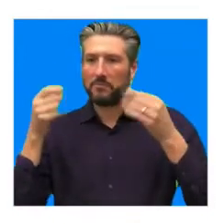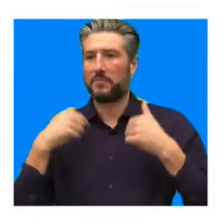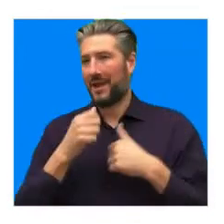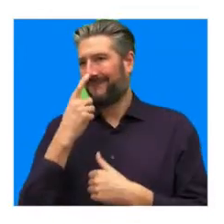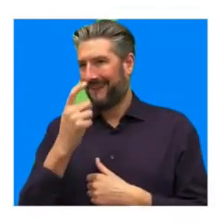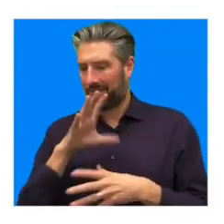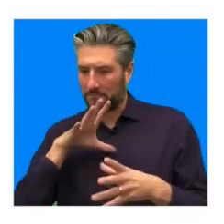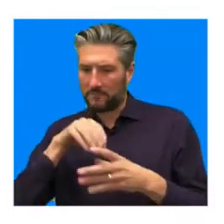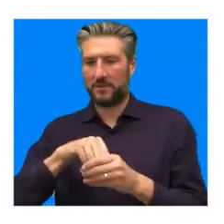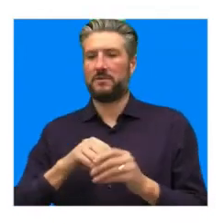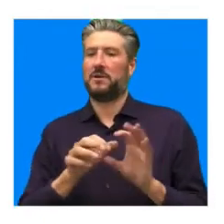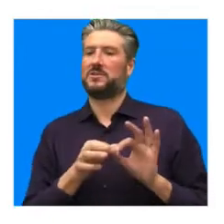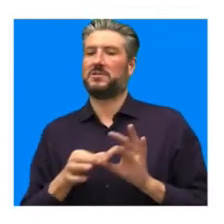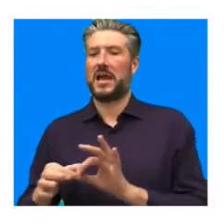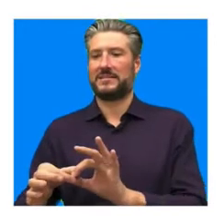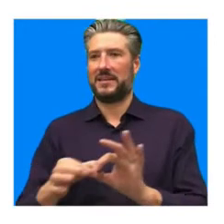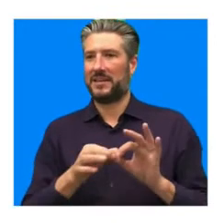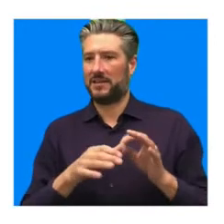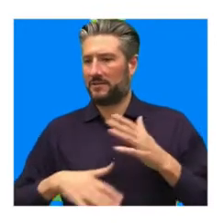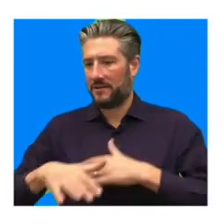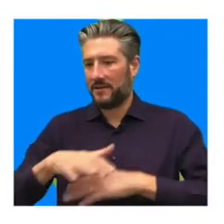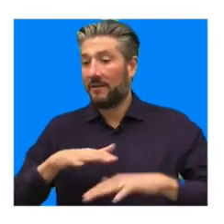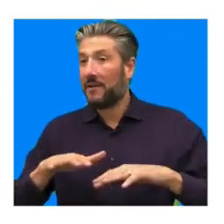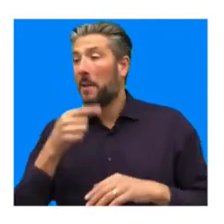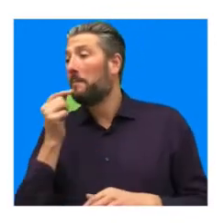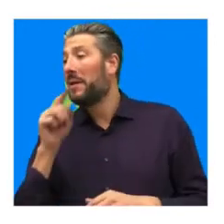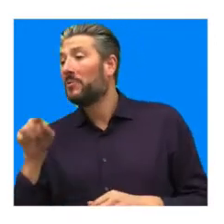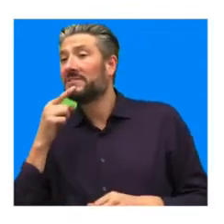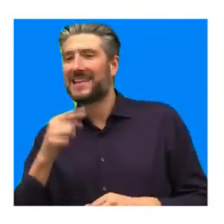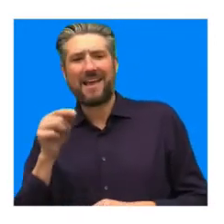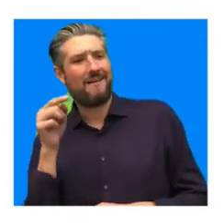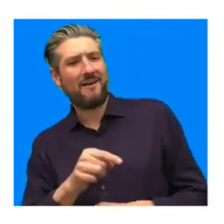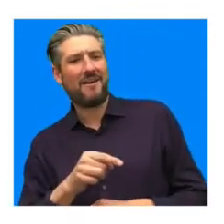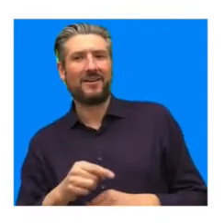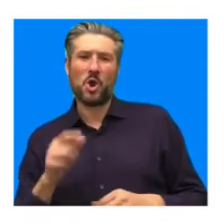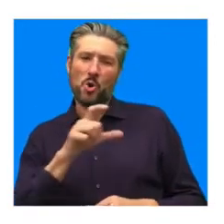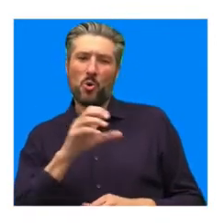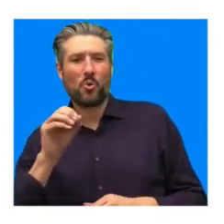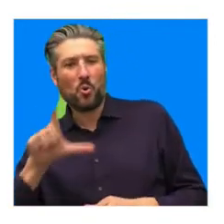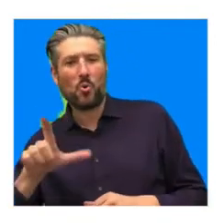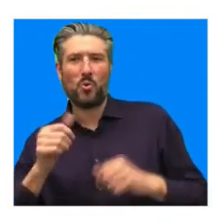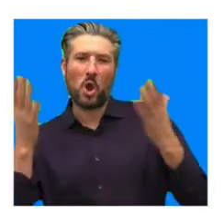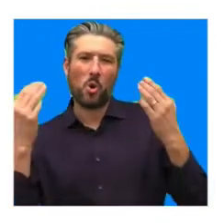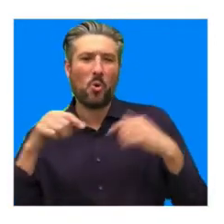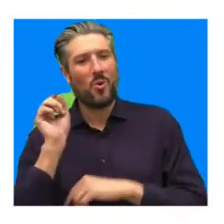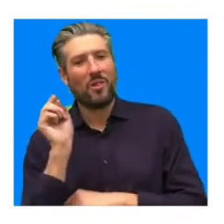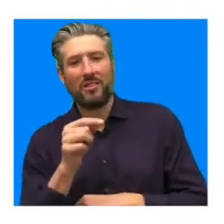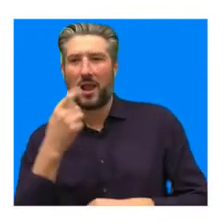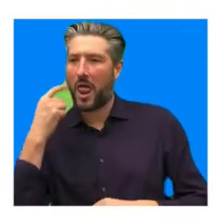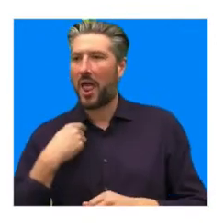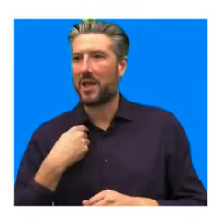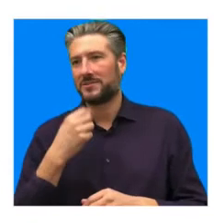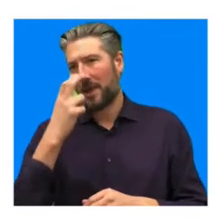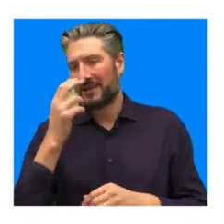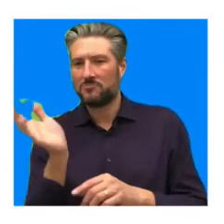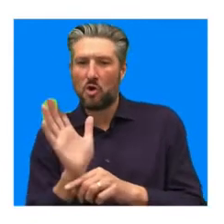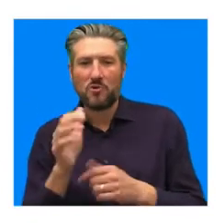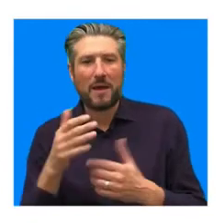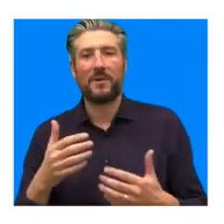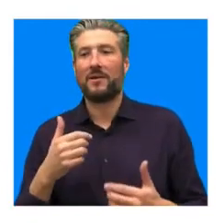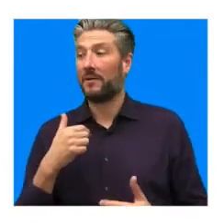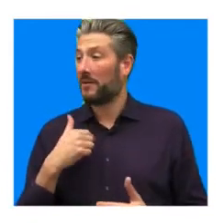to have those water cooler moments with everyone else when we talk about that program last night, whether it be the new series of The Crown on Netflix that